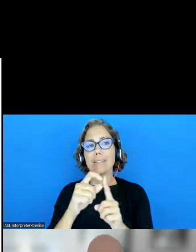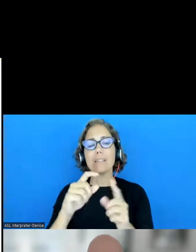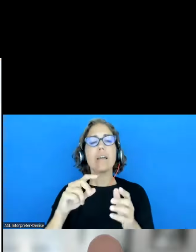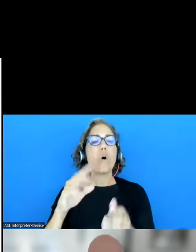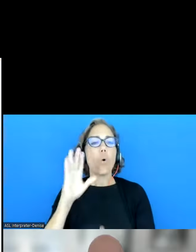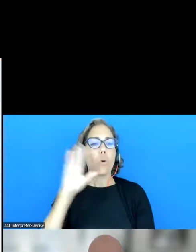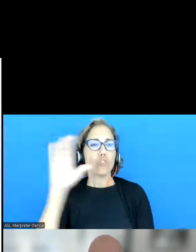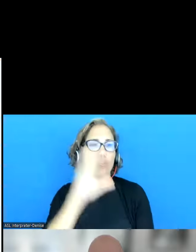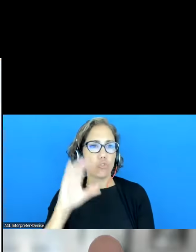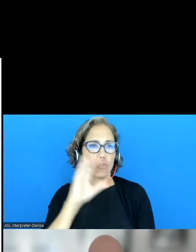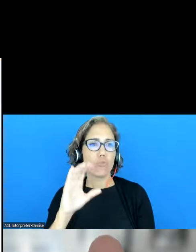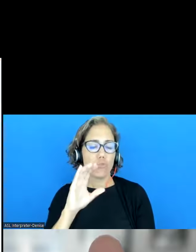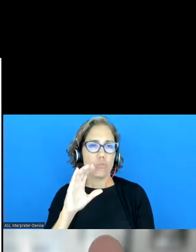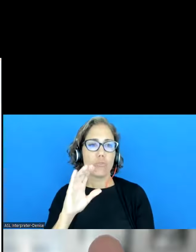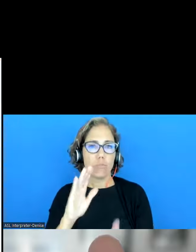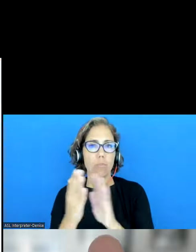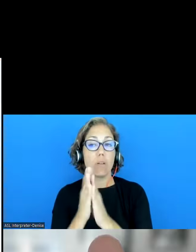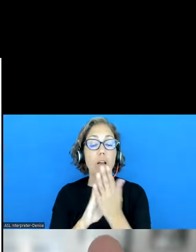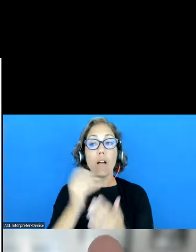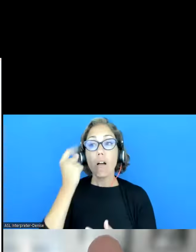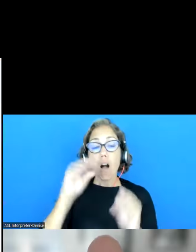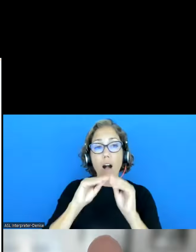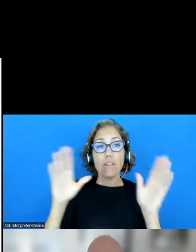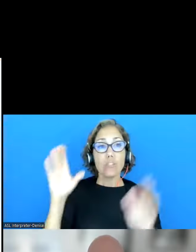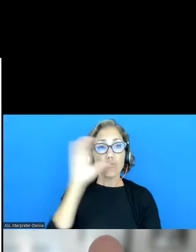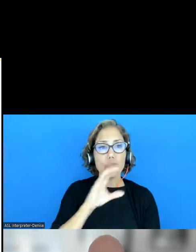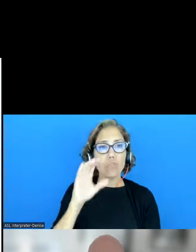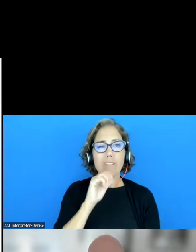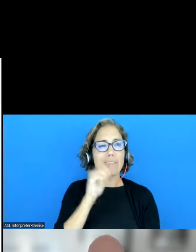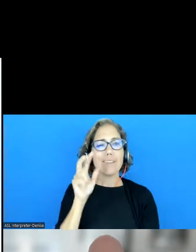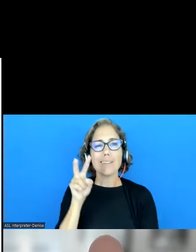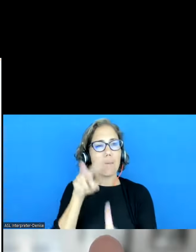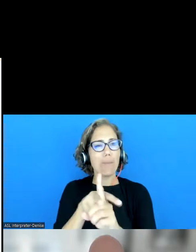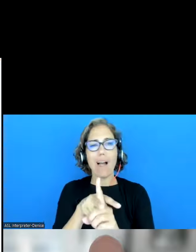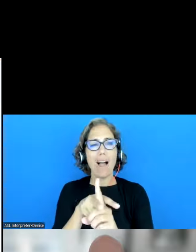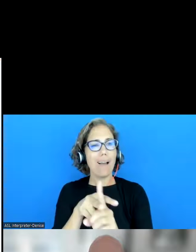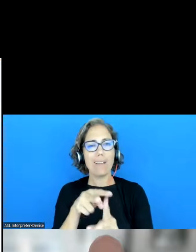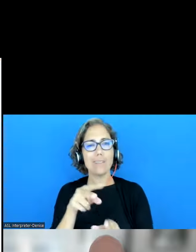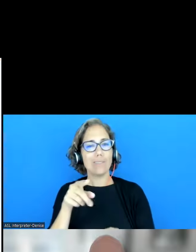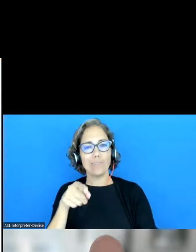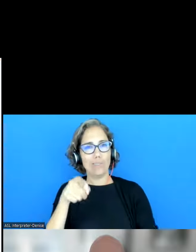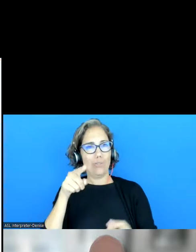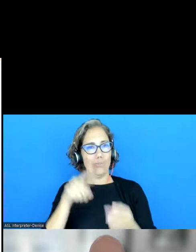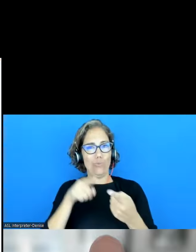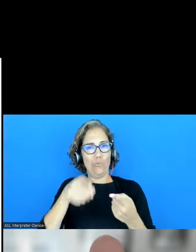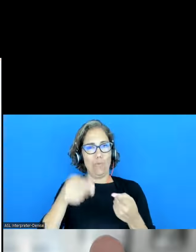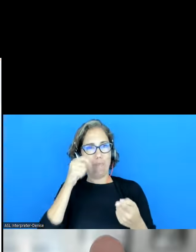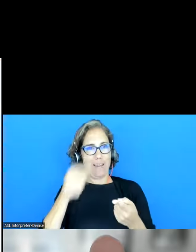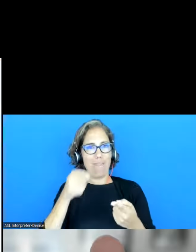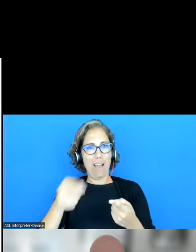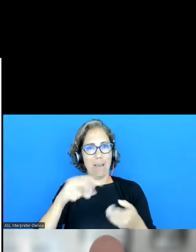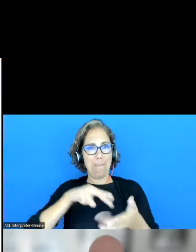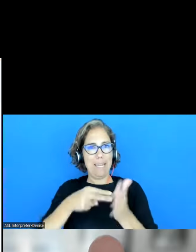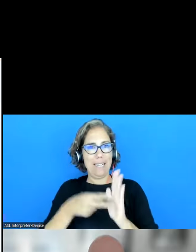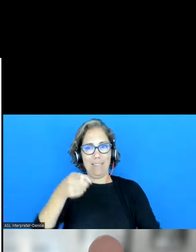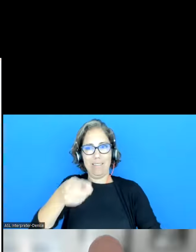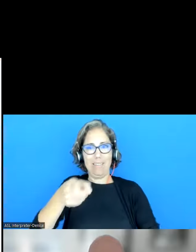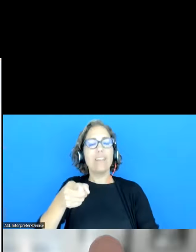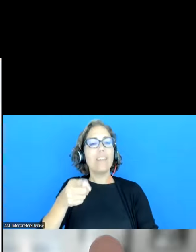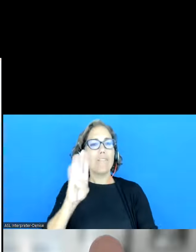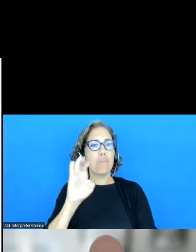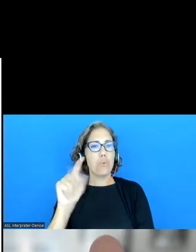But obviously, search doesn't apply to the magnifier lens on this, on the example of the